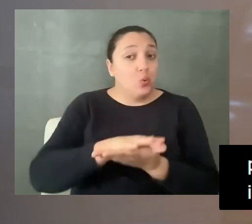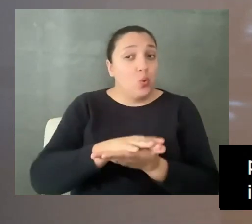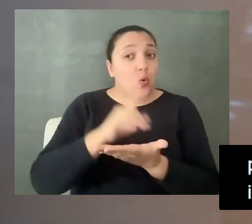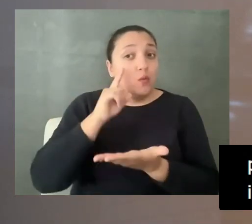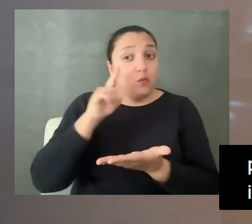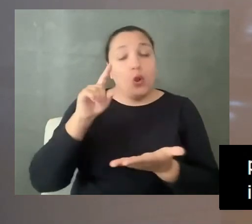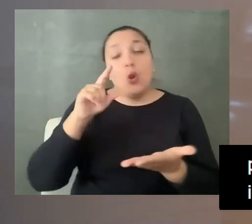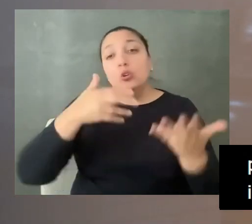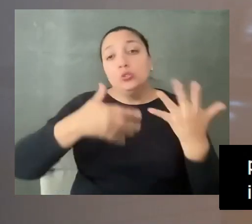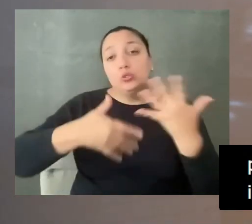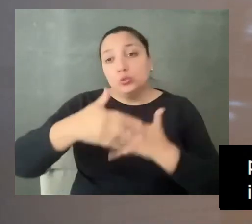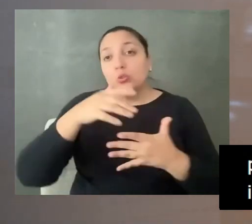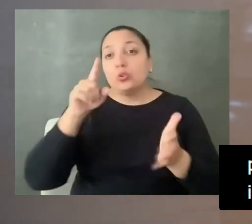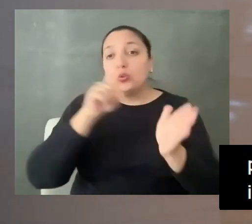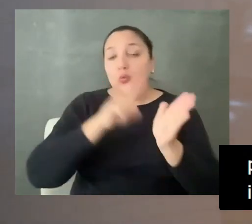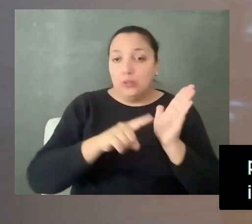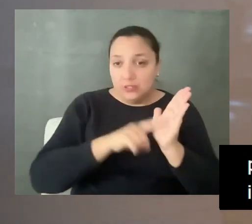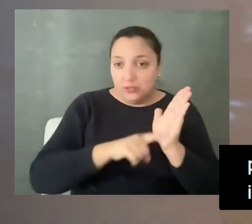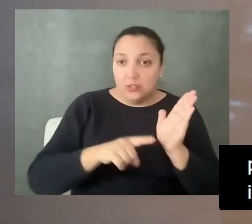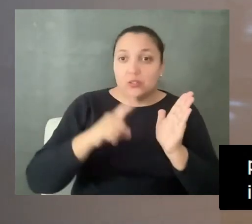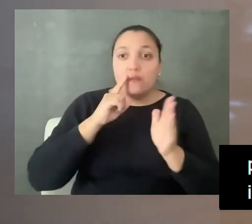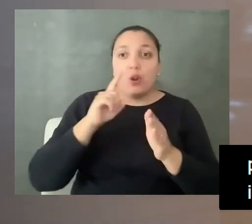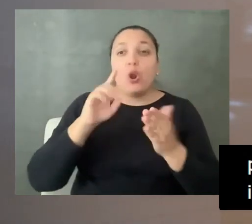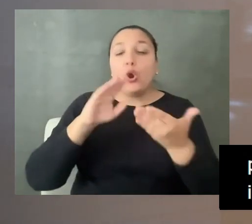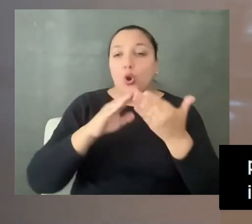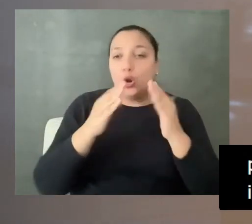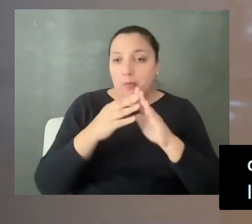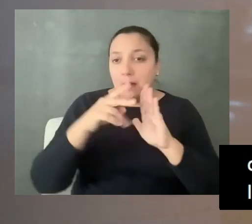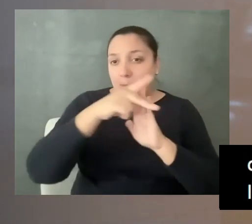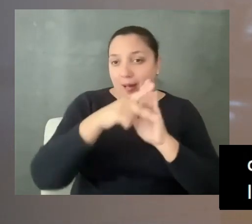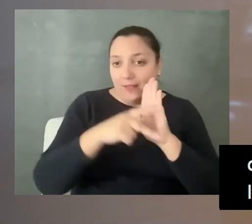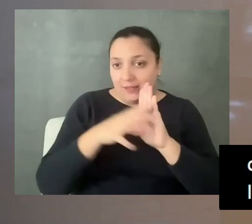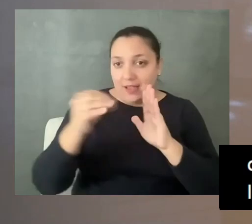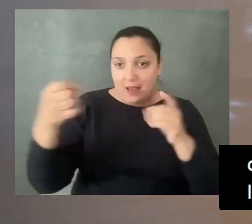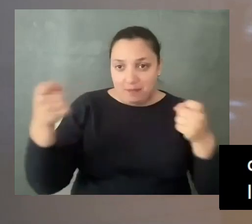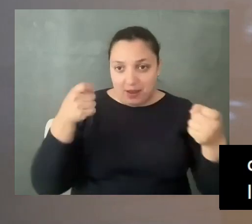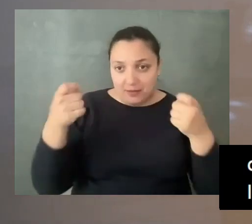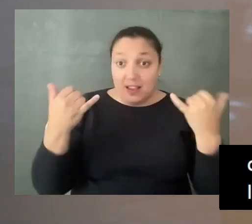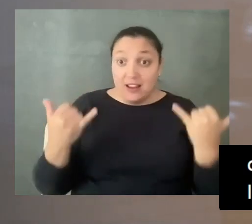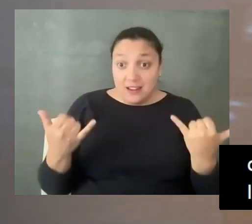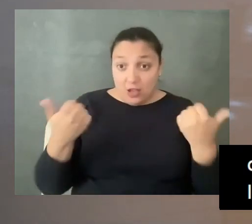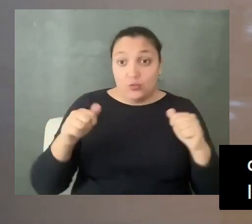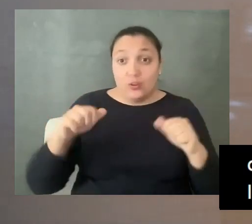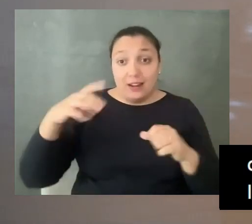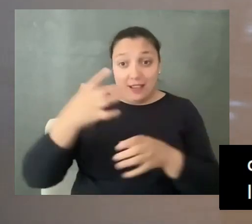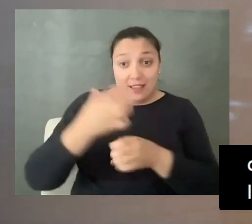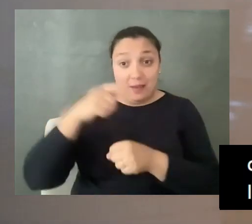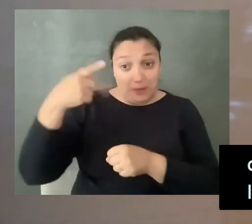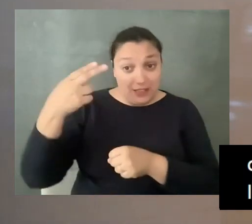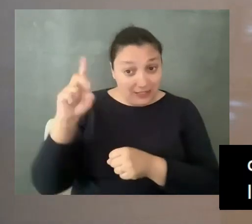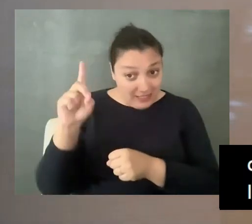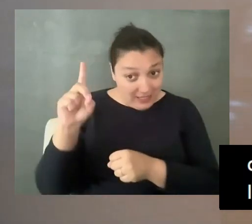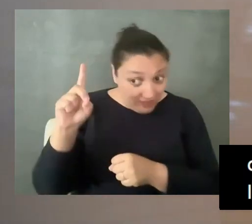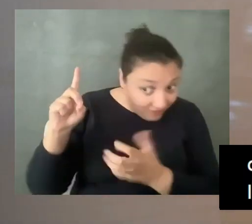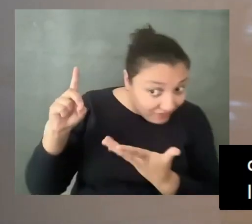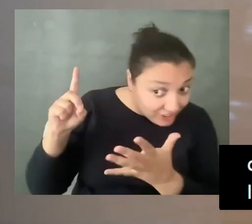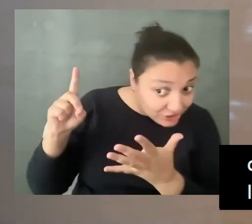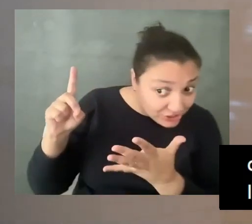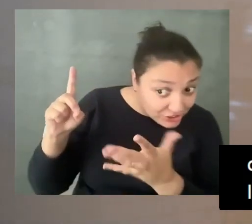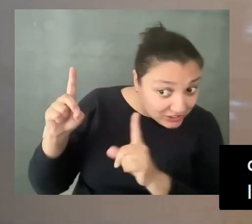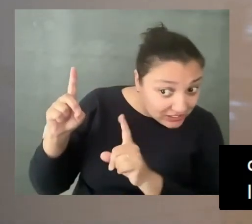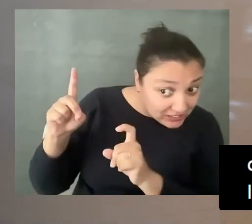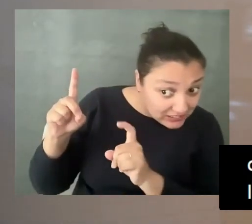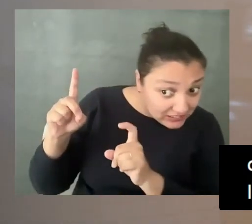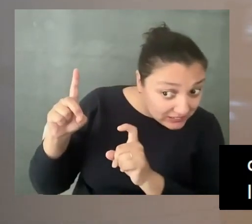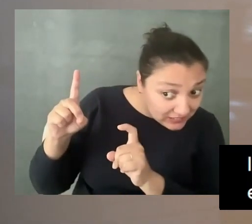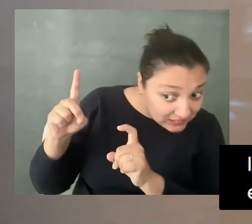Urban Policy and Management. He is currently pursuing a doctoral degree. Do we get that done yet? Okay, we get